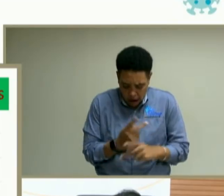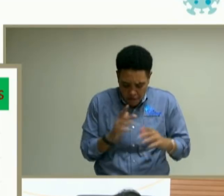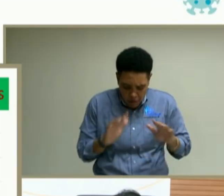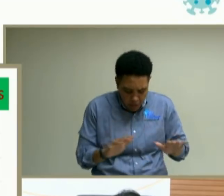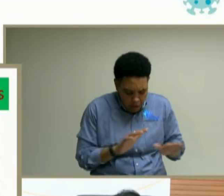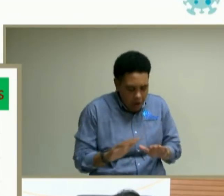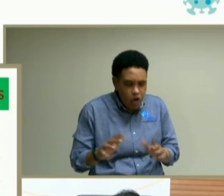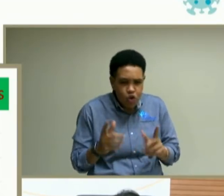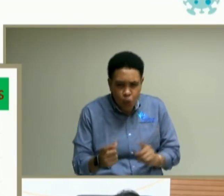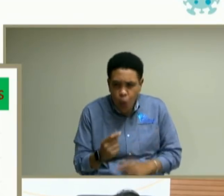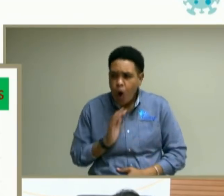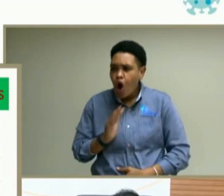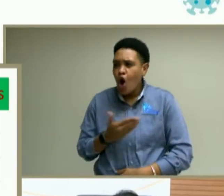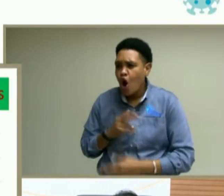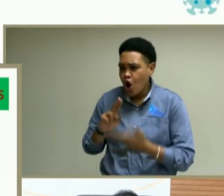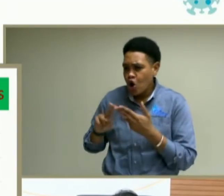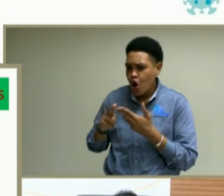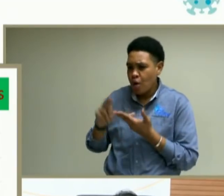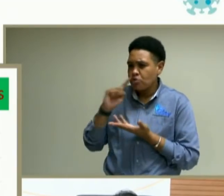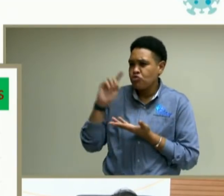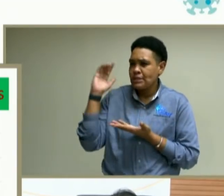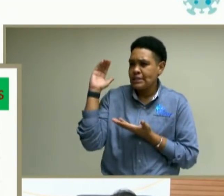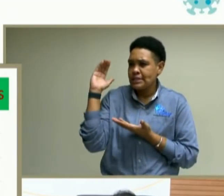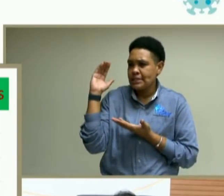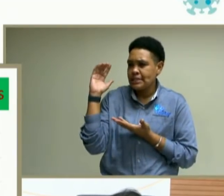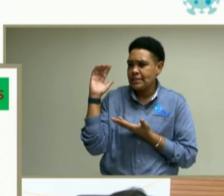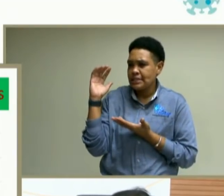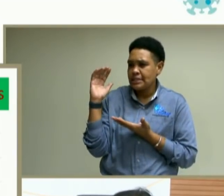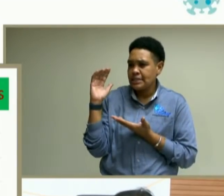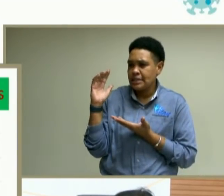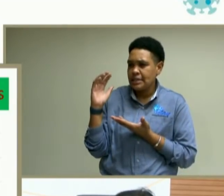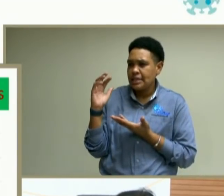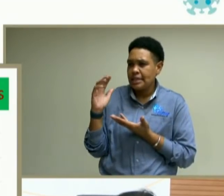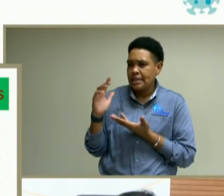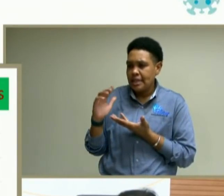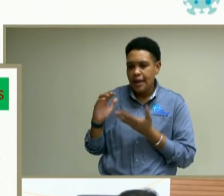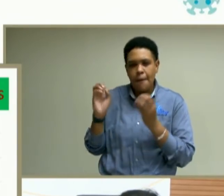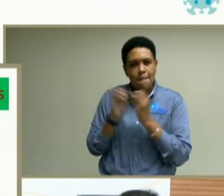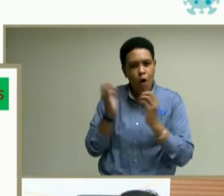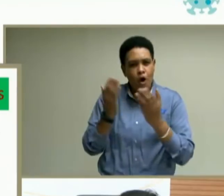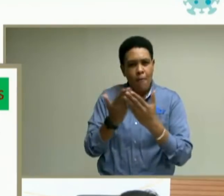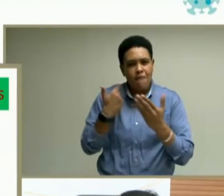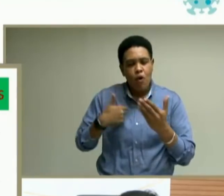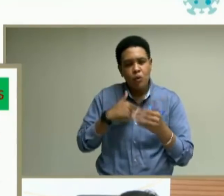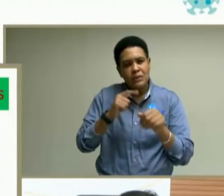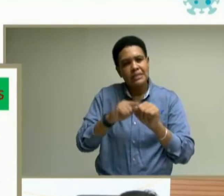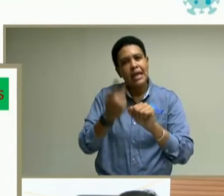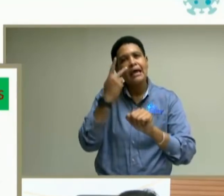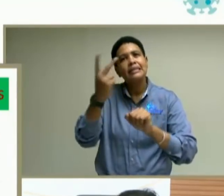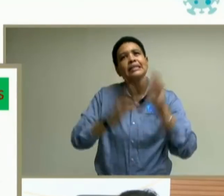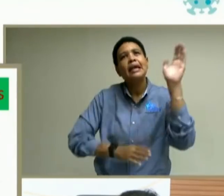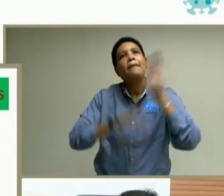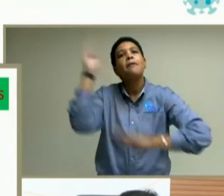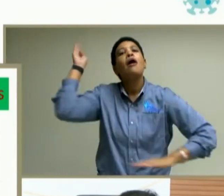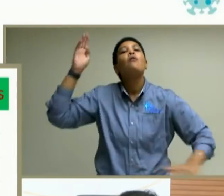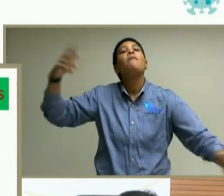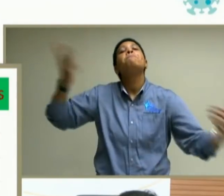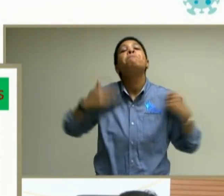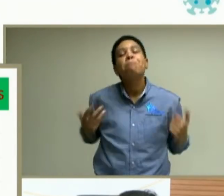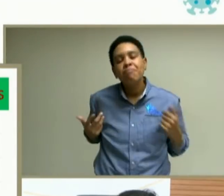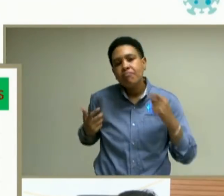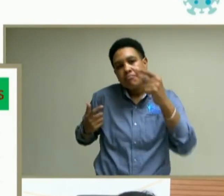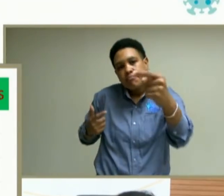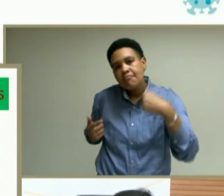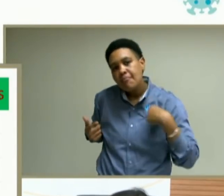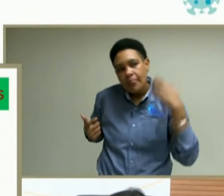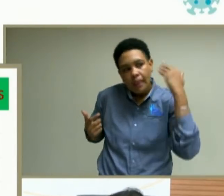we can get our numbers down even further before we start to see a spike, then we would expect to